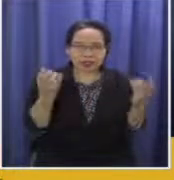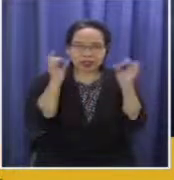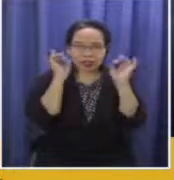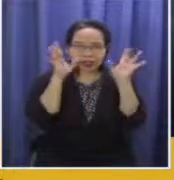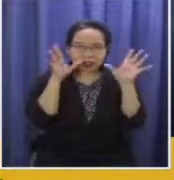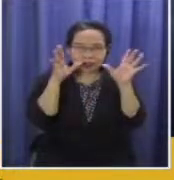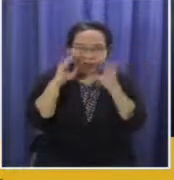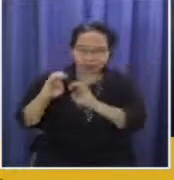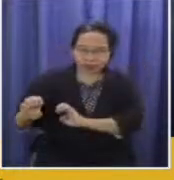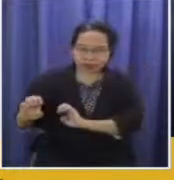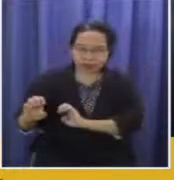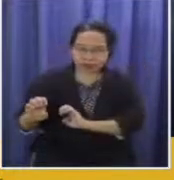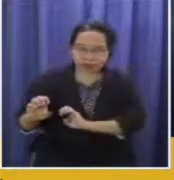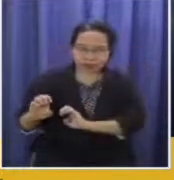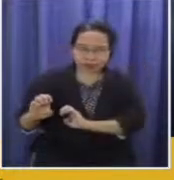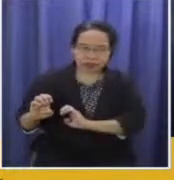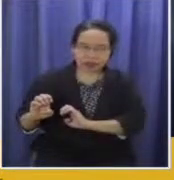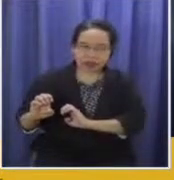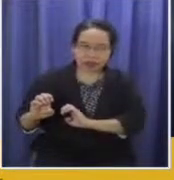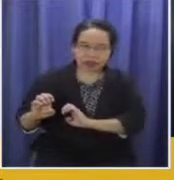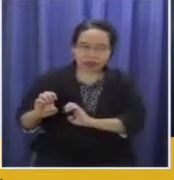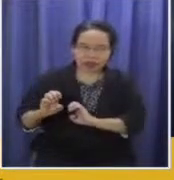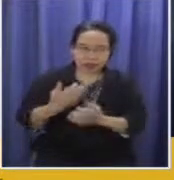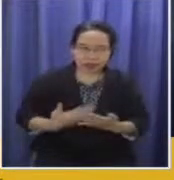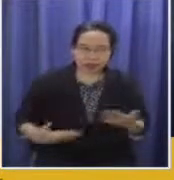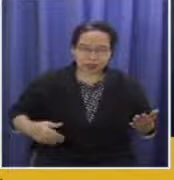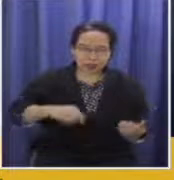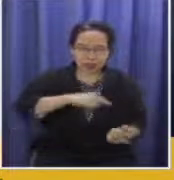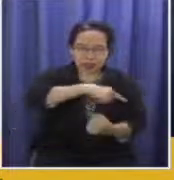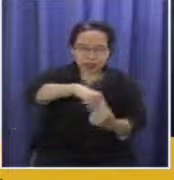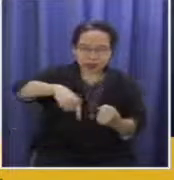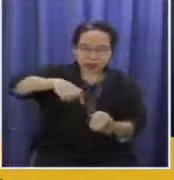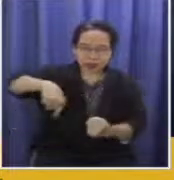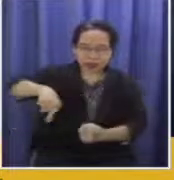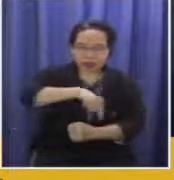Though there are many dangers and evil things around us,